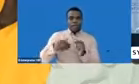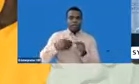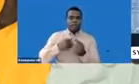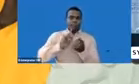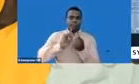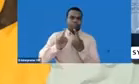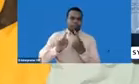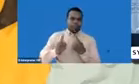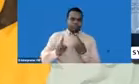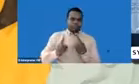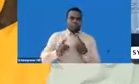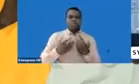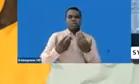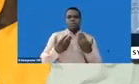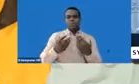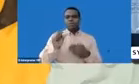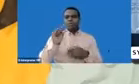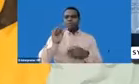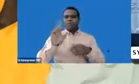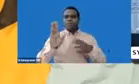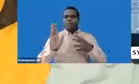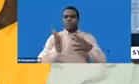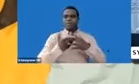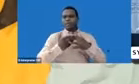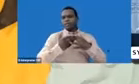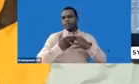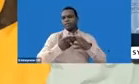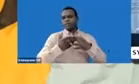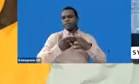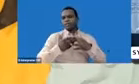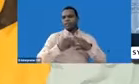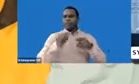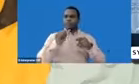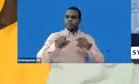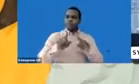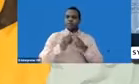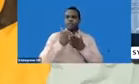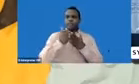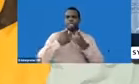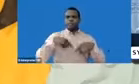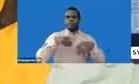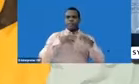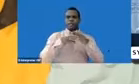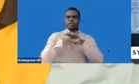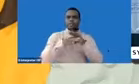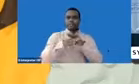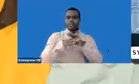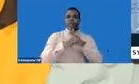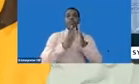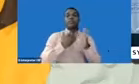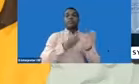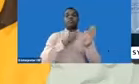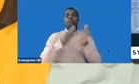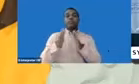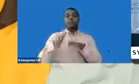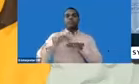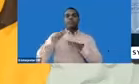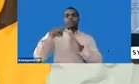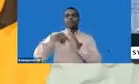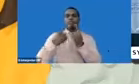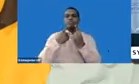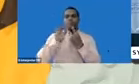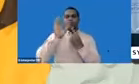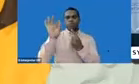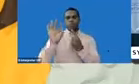not have time to respond to the more generic Web Accessibility Directive questions in the session, I'll be happy to send